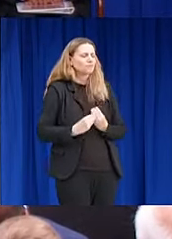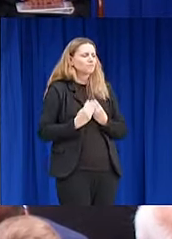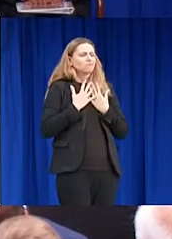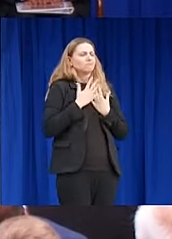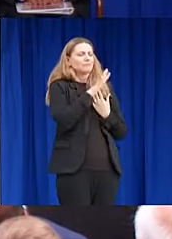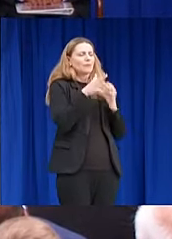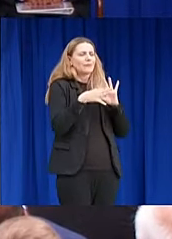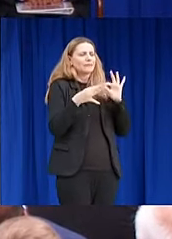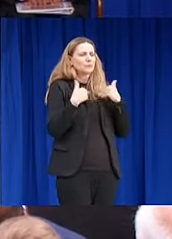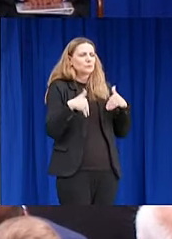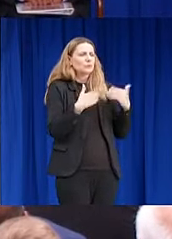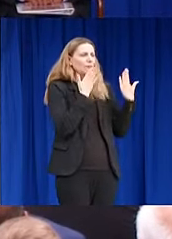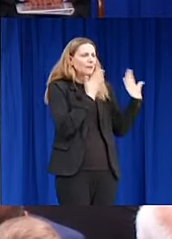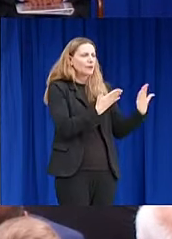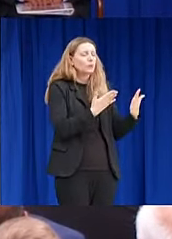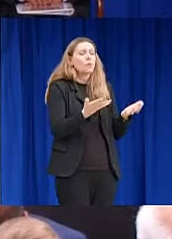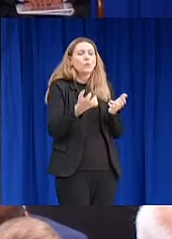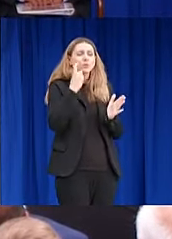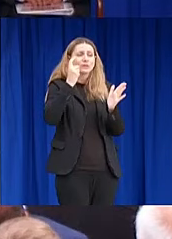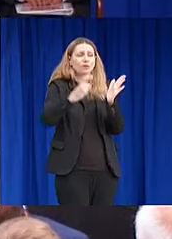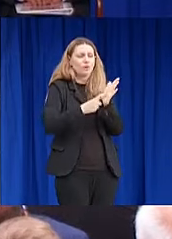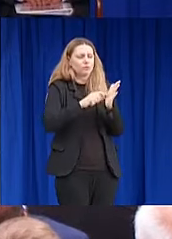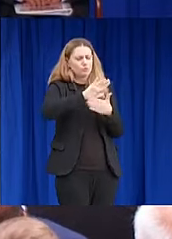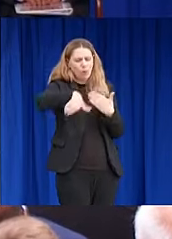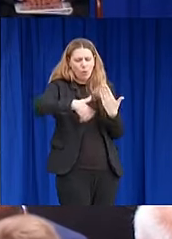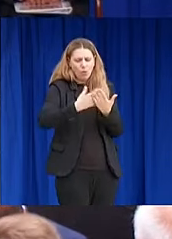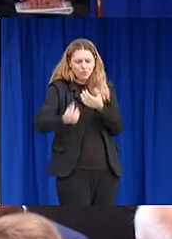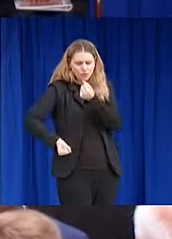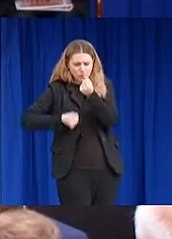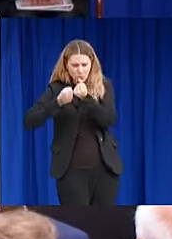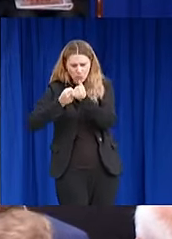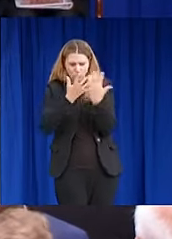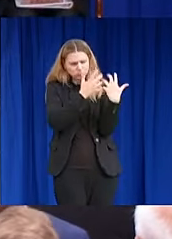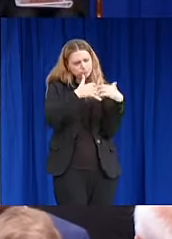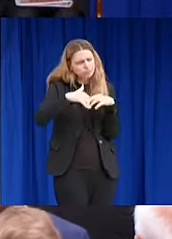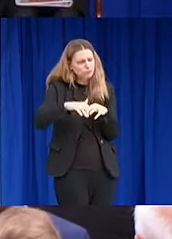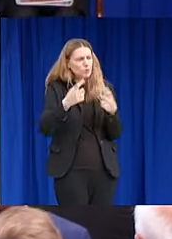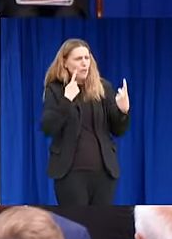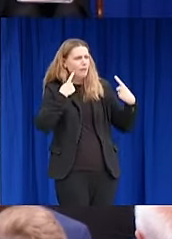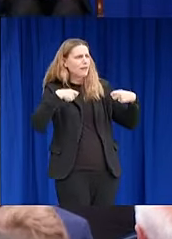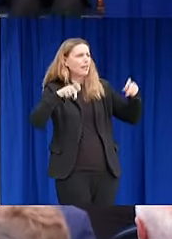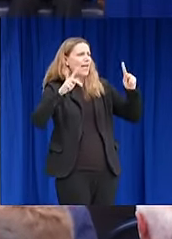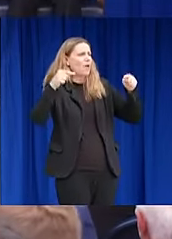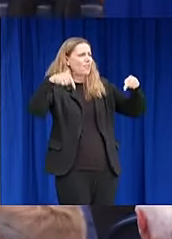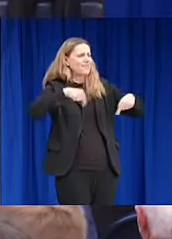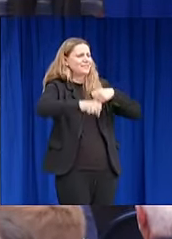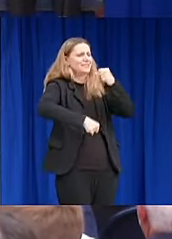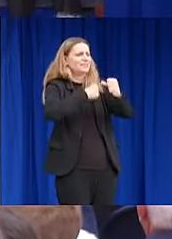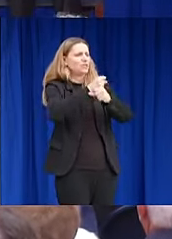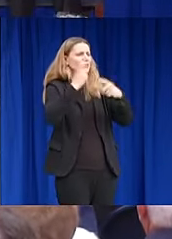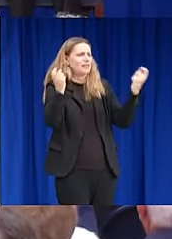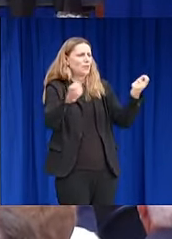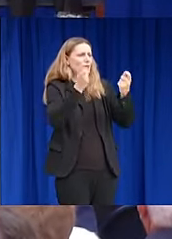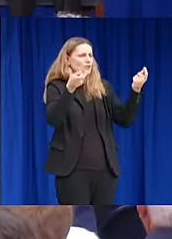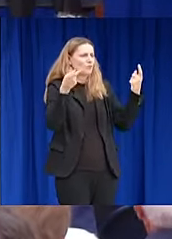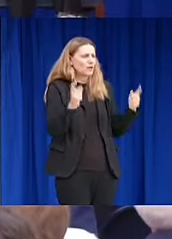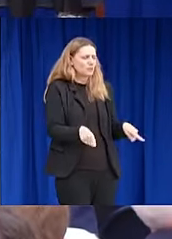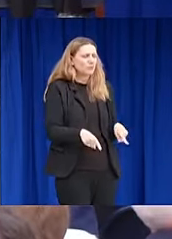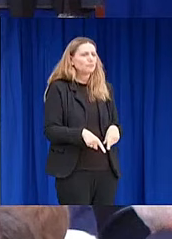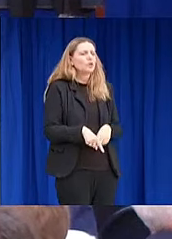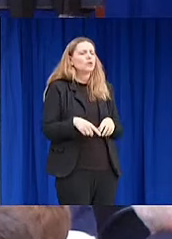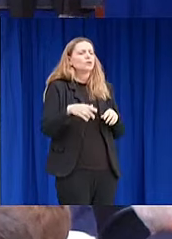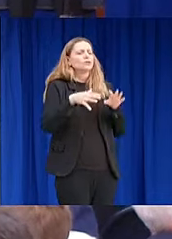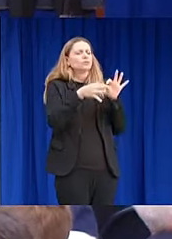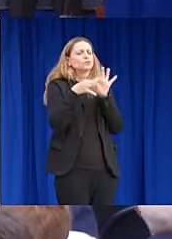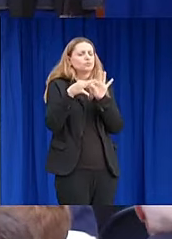like to acknowledge all the support that made this year's celebration possible. DoD Pride would like to thank the Joint Forces Color Guard, the